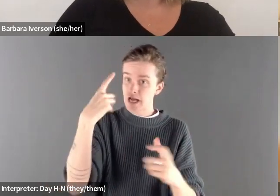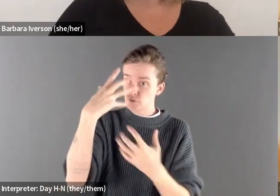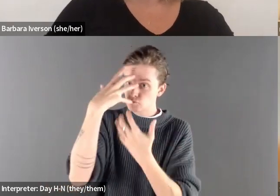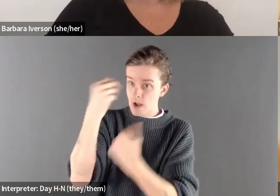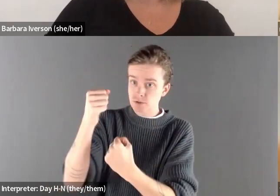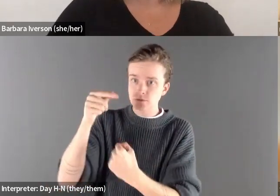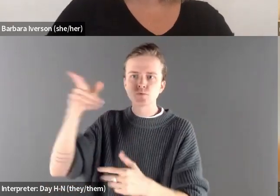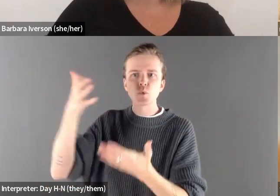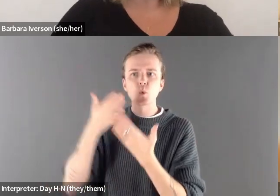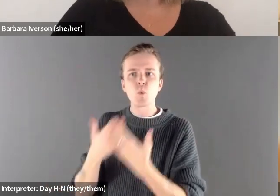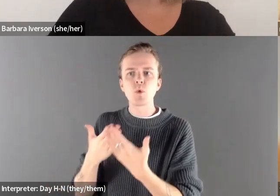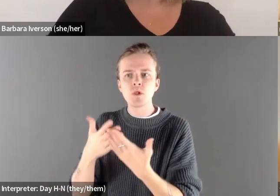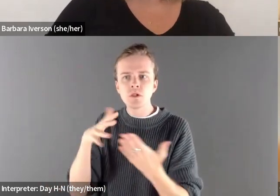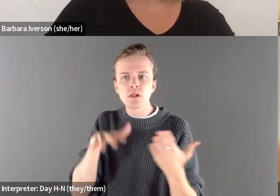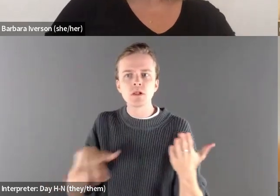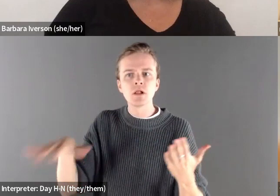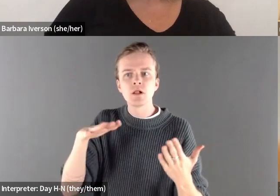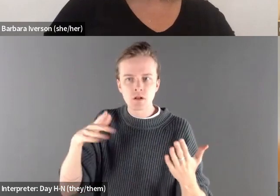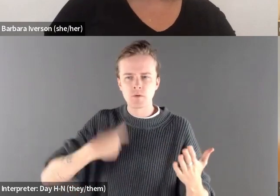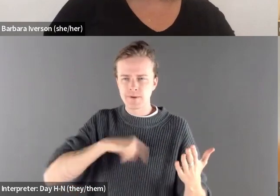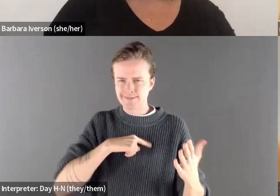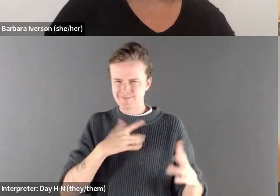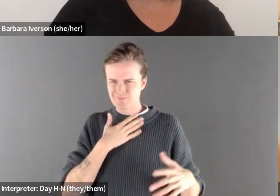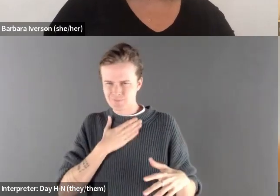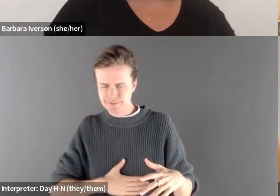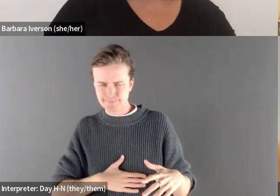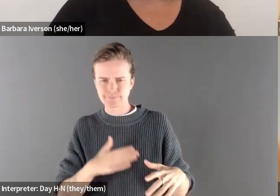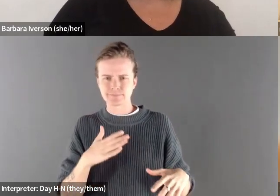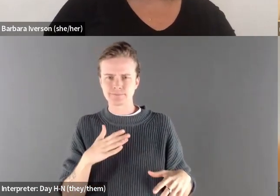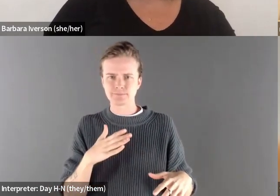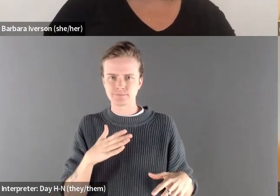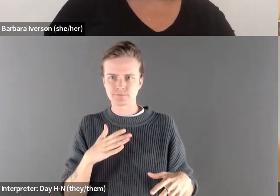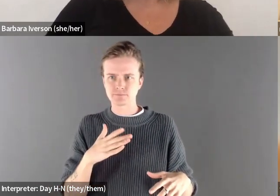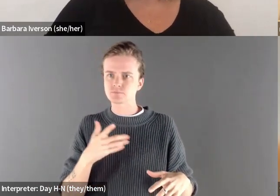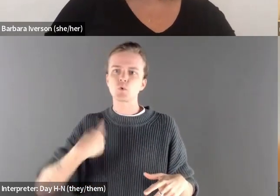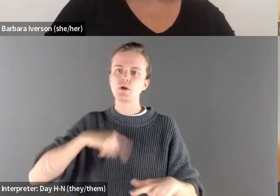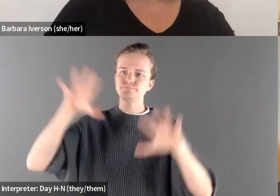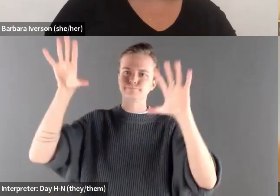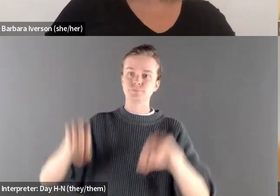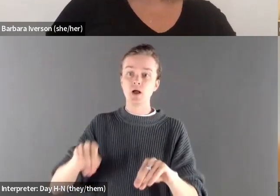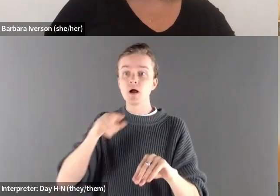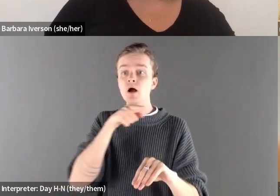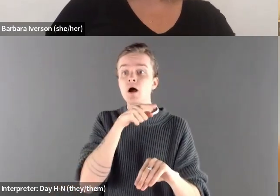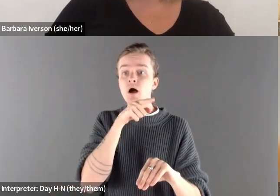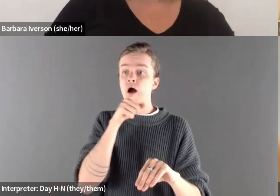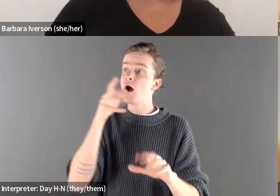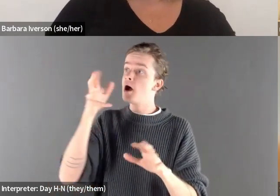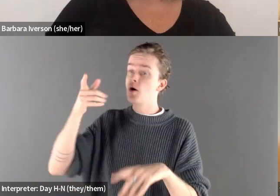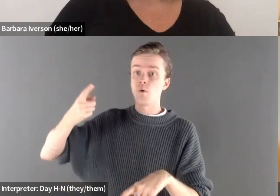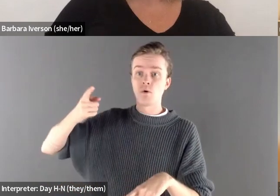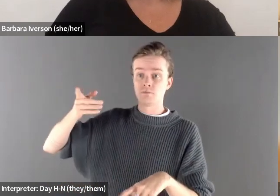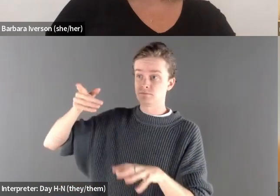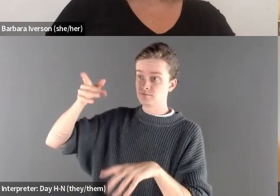to somehow stop or find, individuals who carry guns and potentially engage